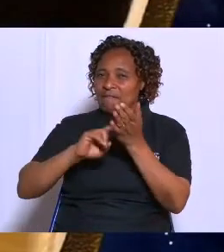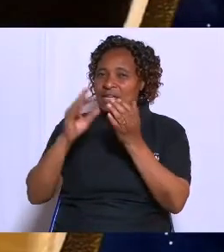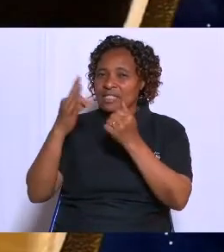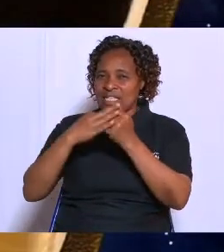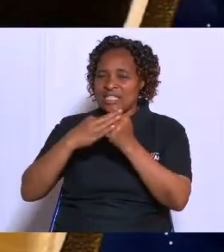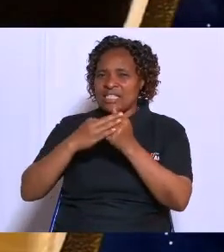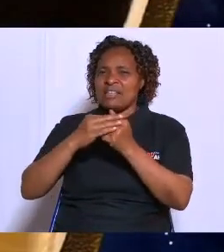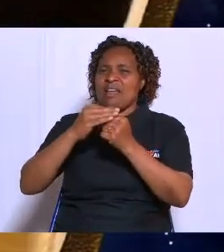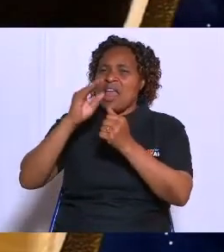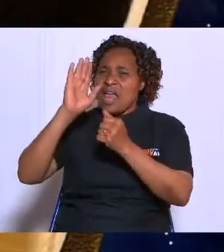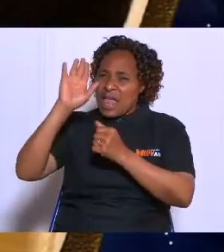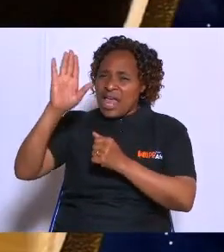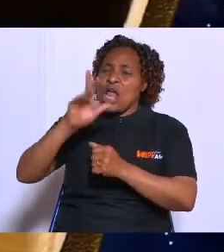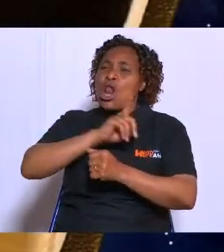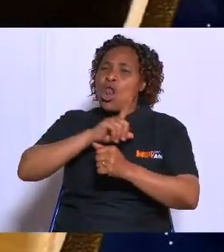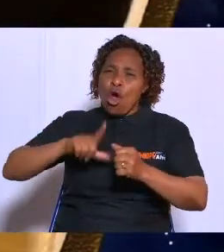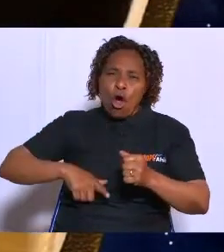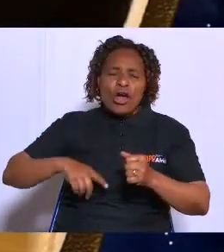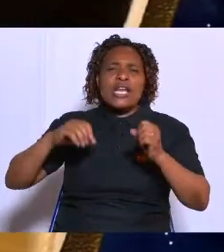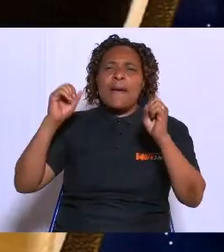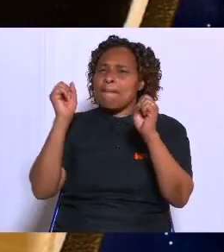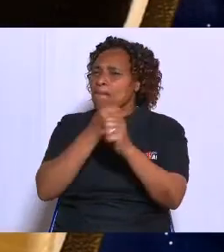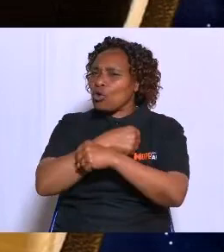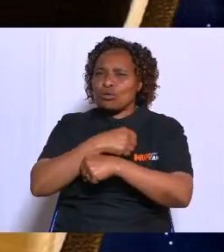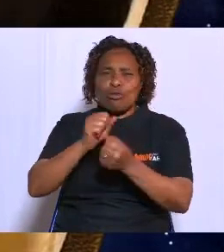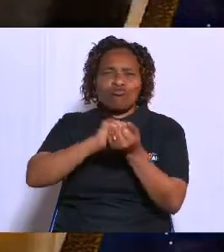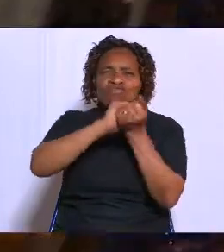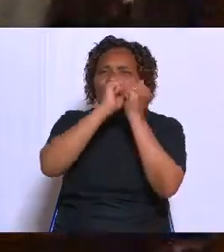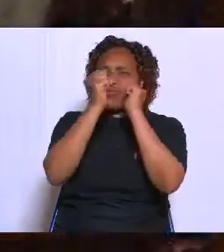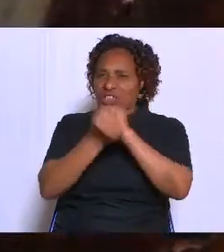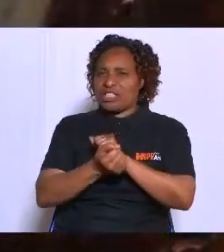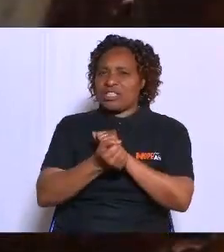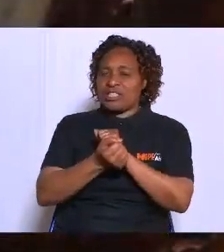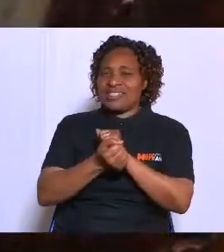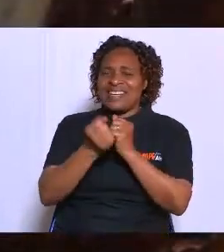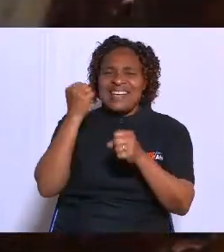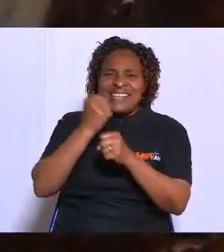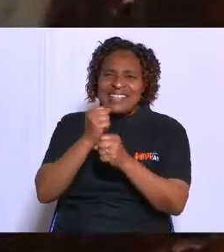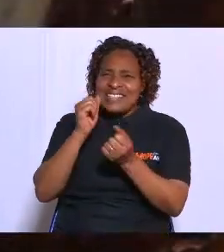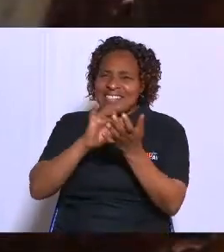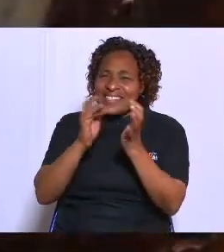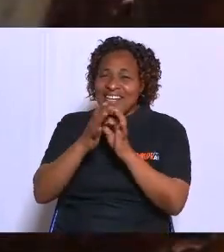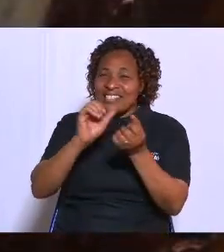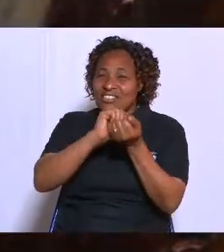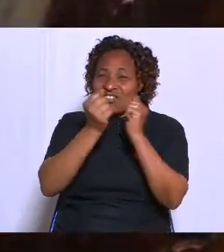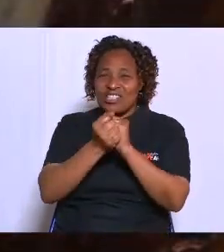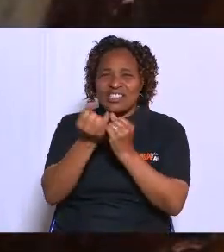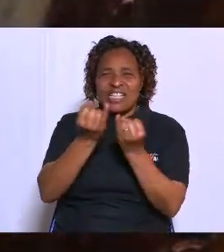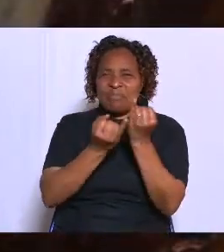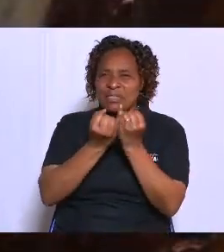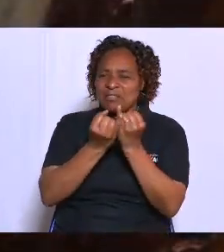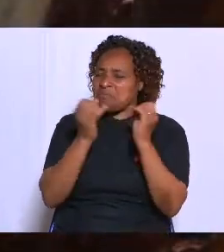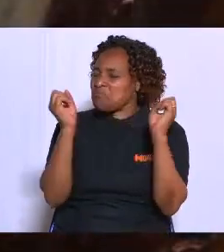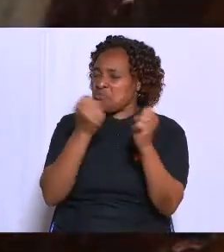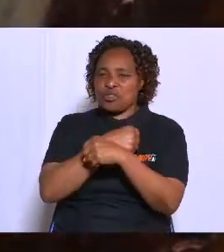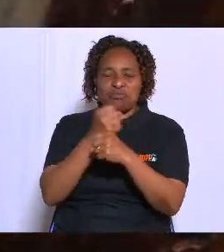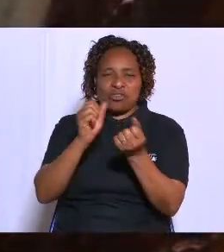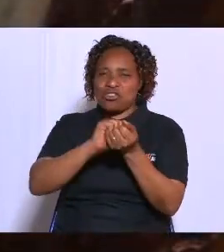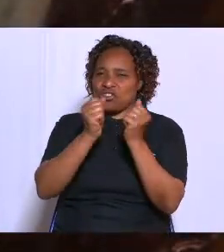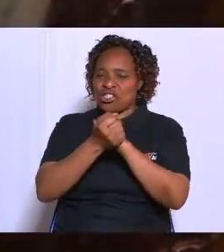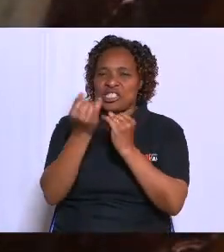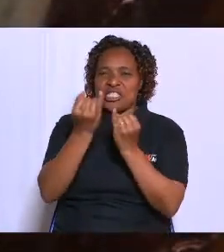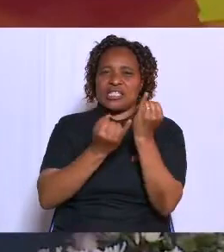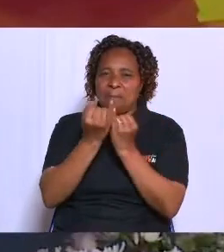I do not what everybody changed did Jesus change the Sabbath he wouldn't have changed the Sabbath